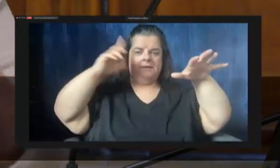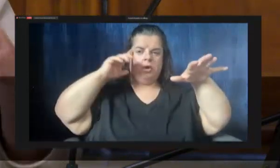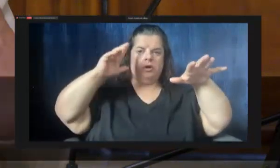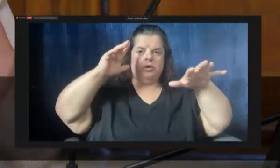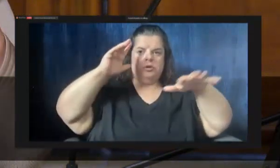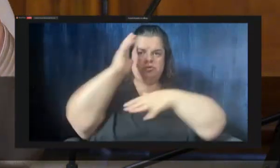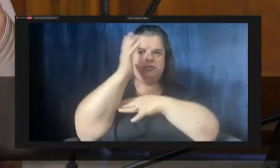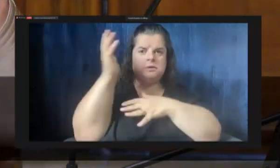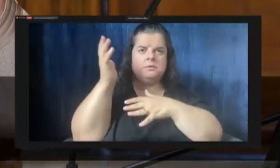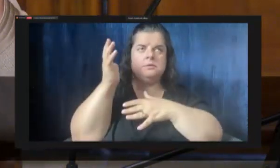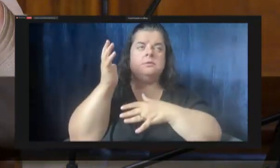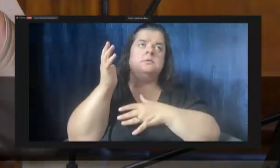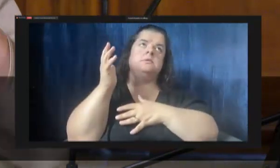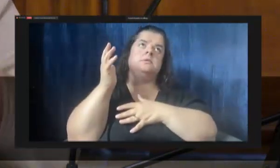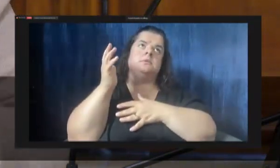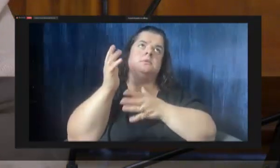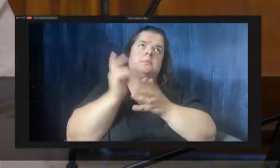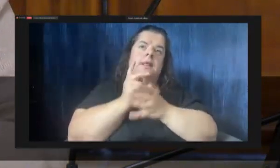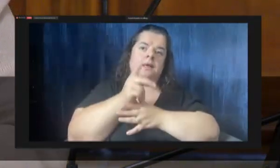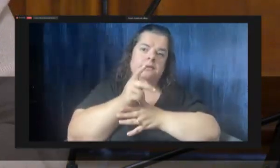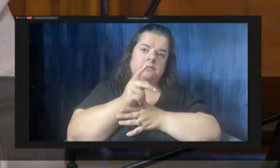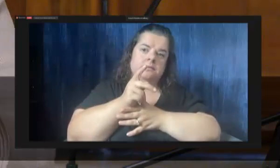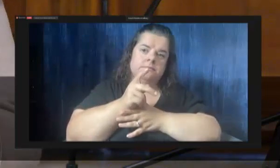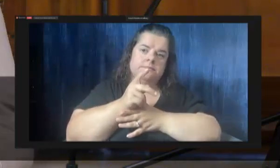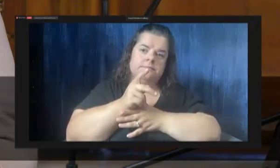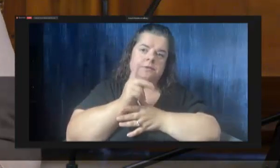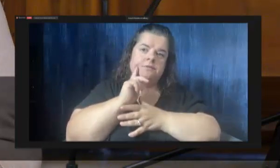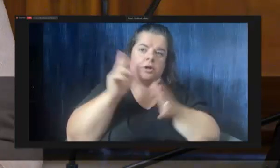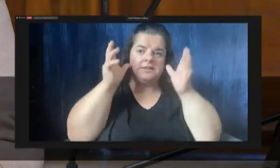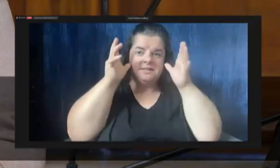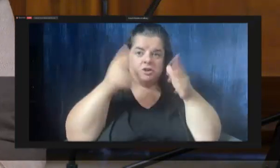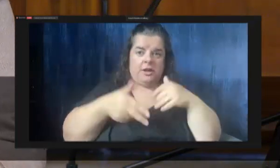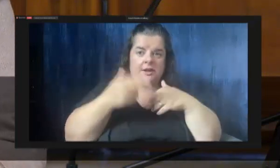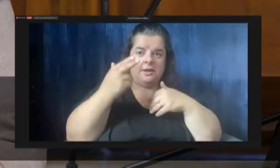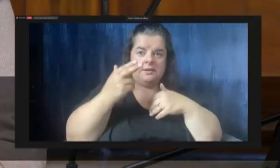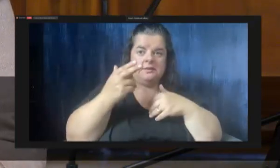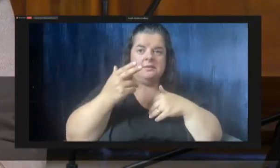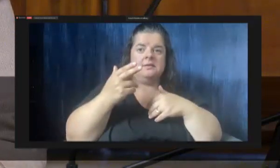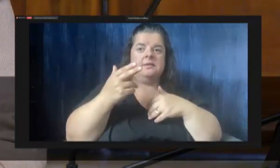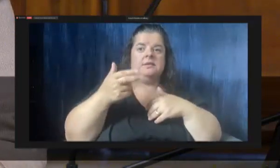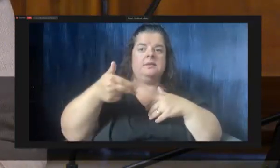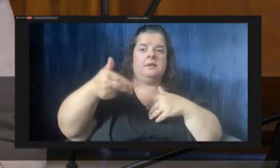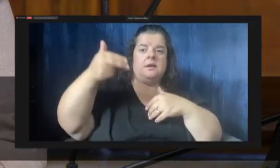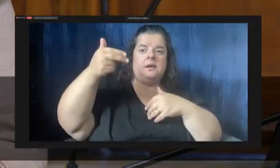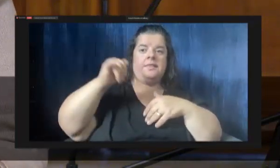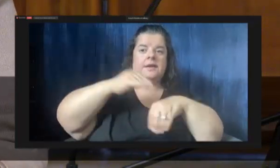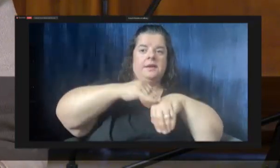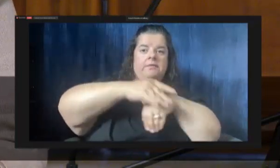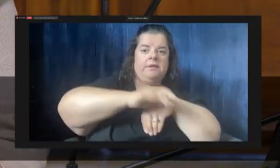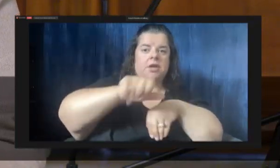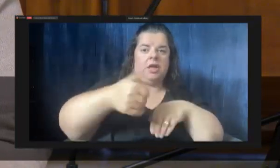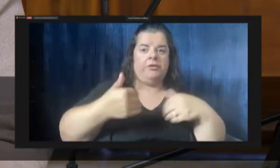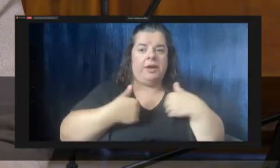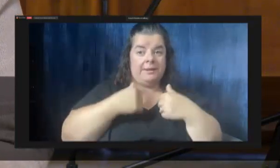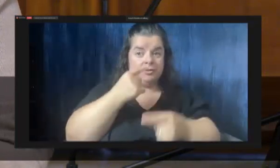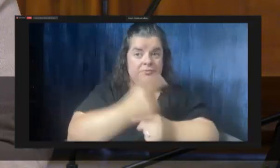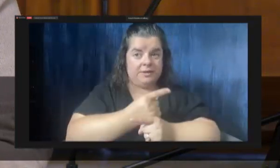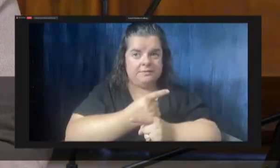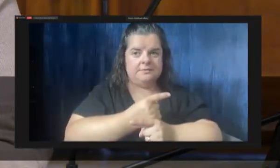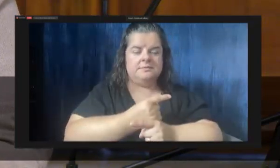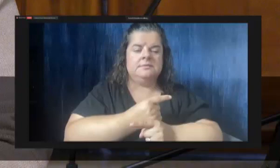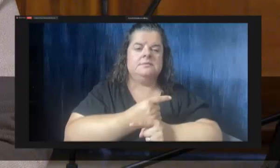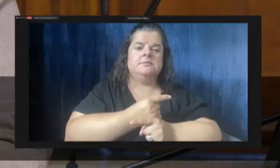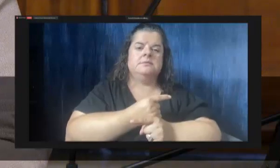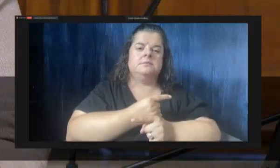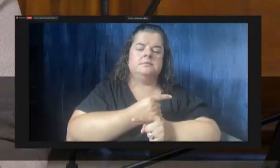of the plants at deer height, that has to have an impact on other species, right? And so, you know,